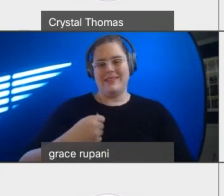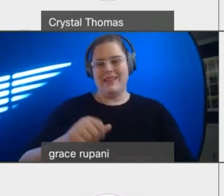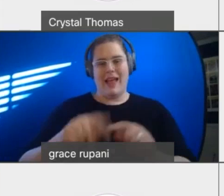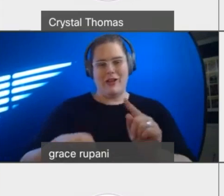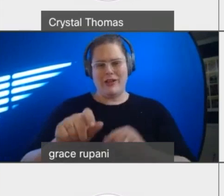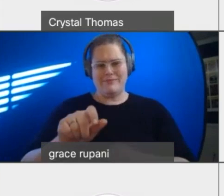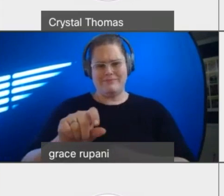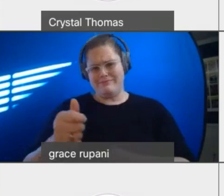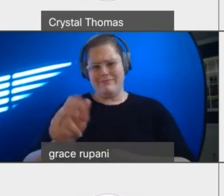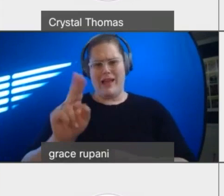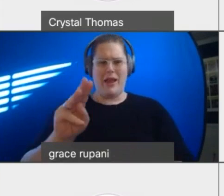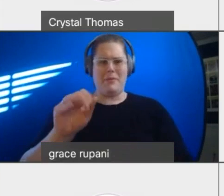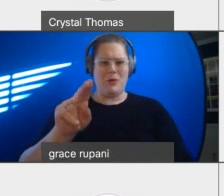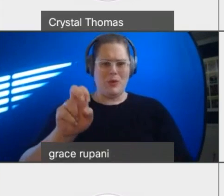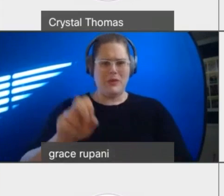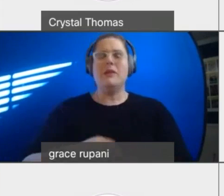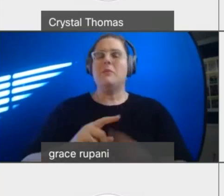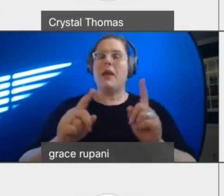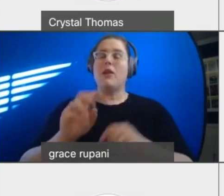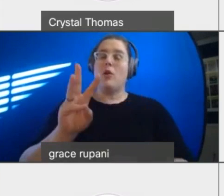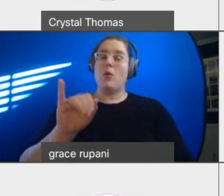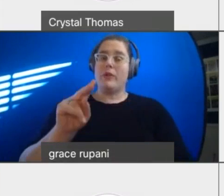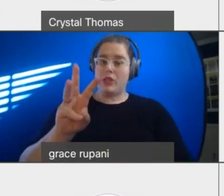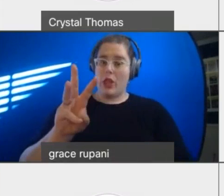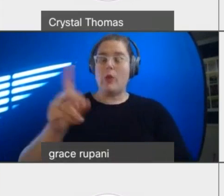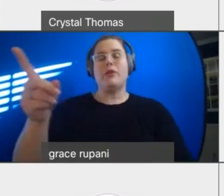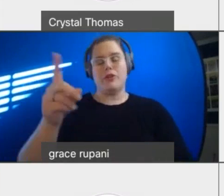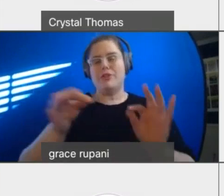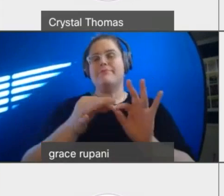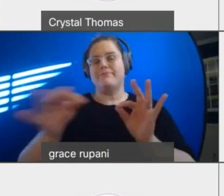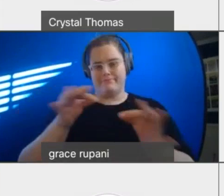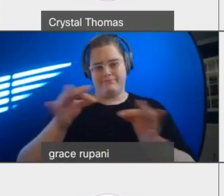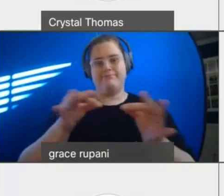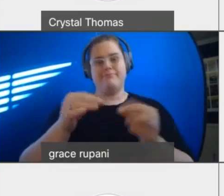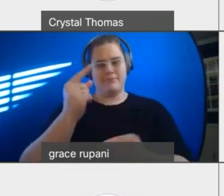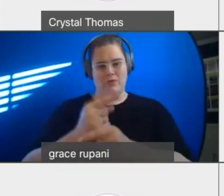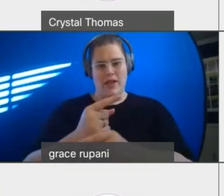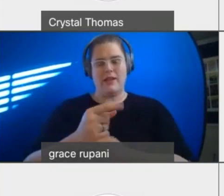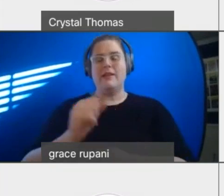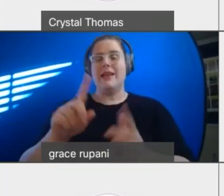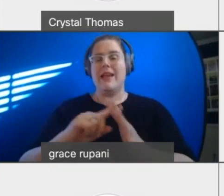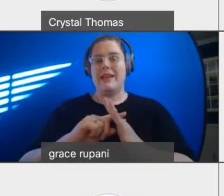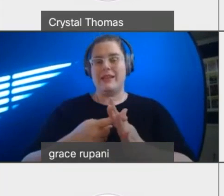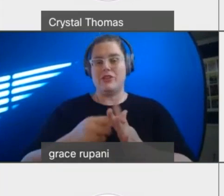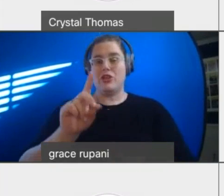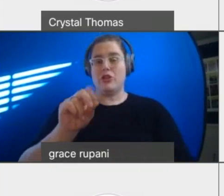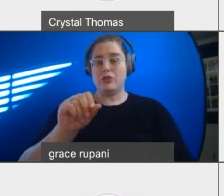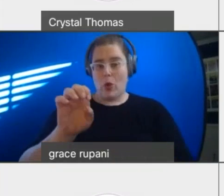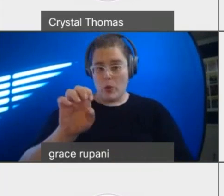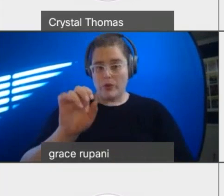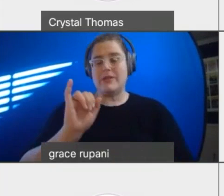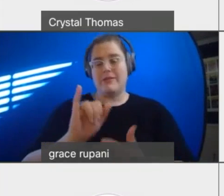while. Winslow, you do have it correct. The initial doses that